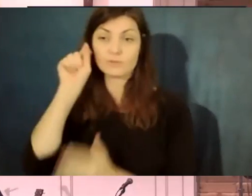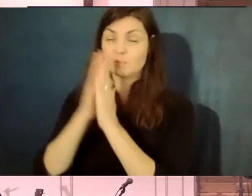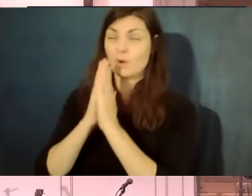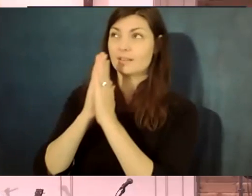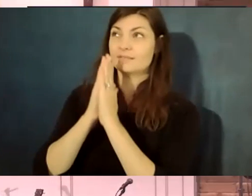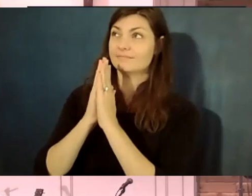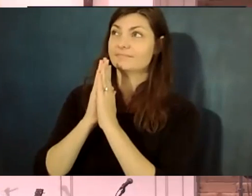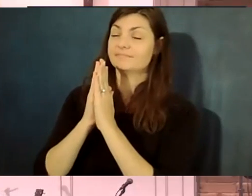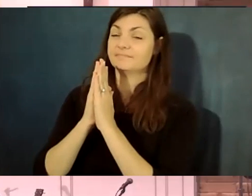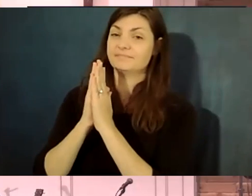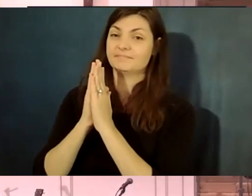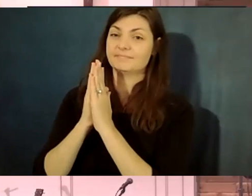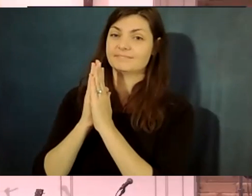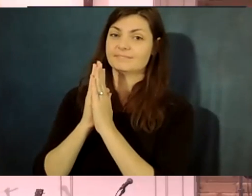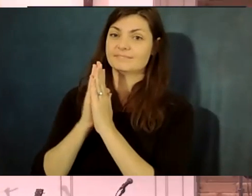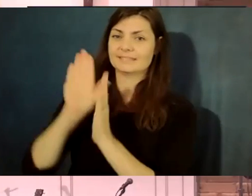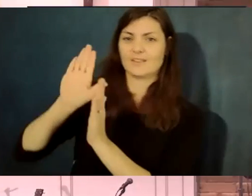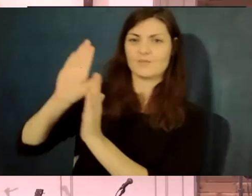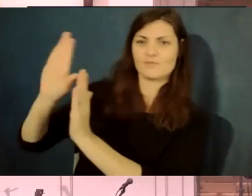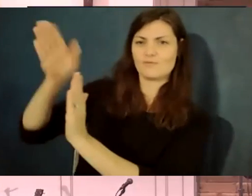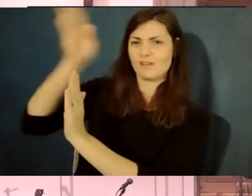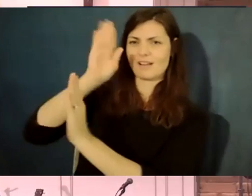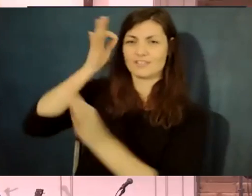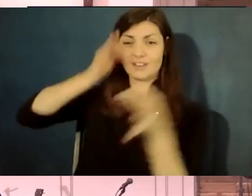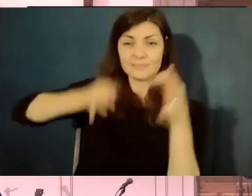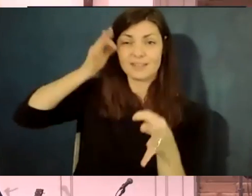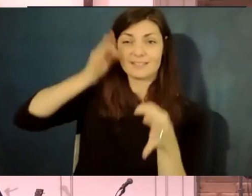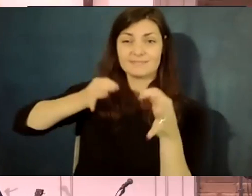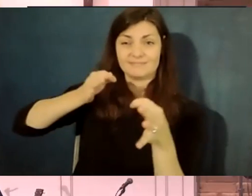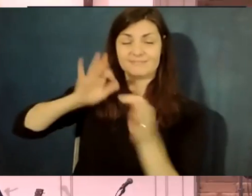was to hold back God's judgment.